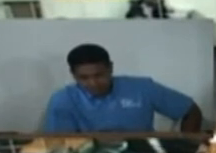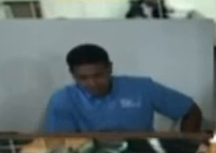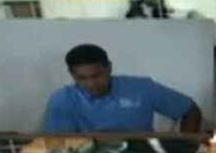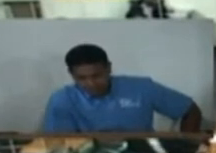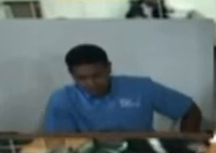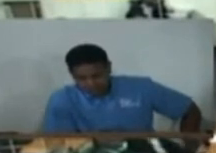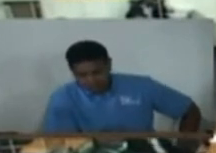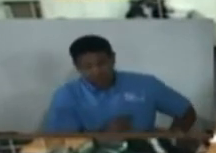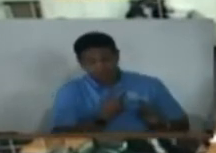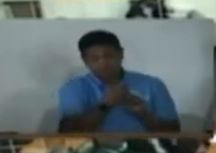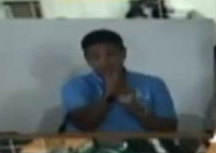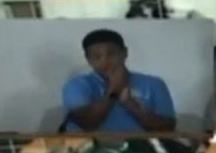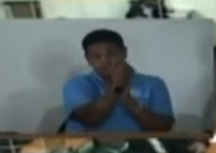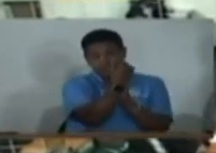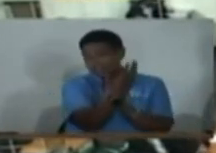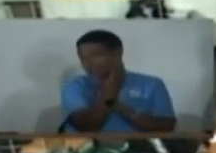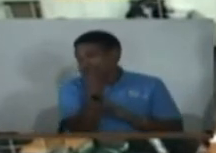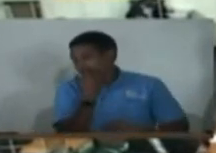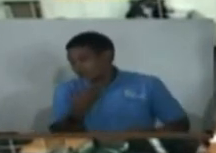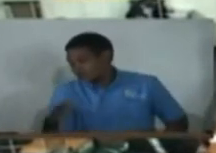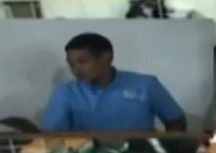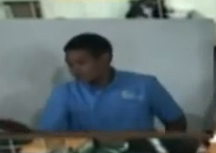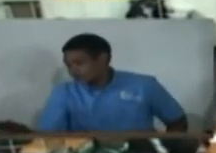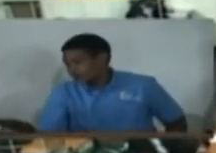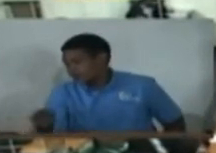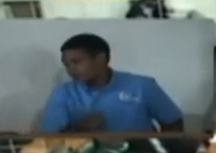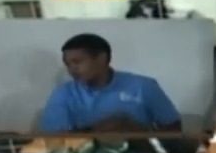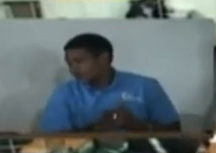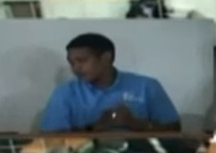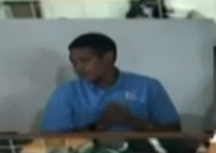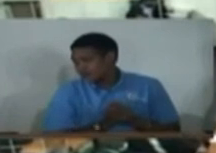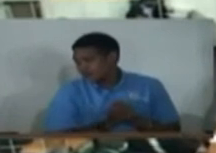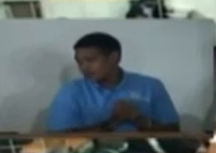Opposition leader. Thank you, Madam Speaker. Just to